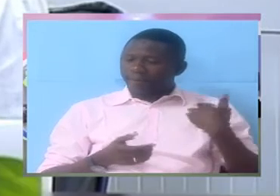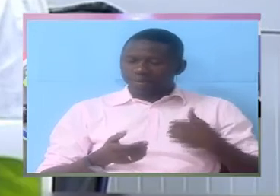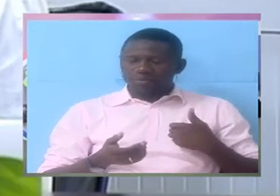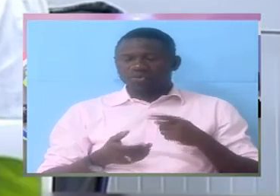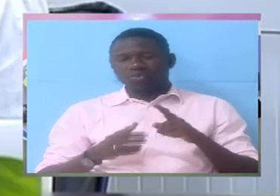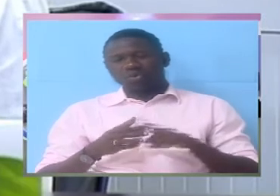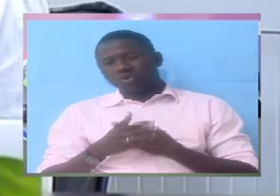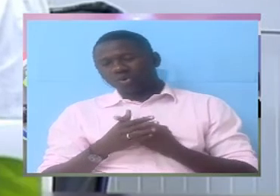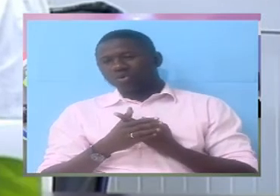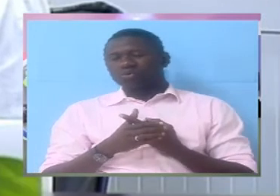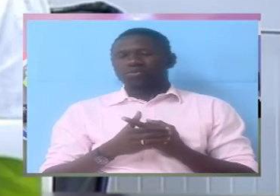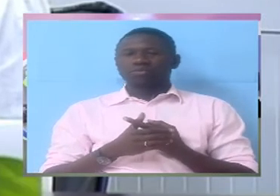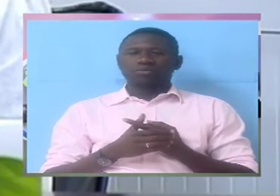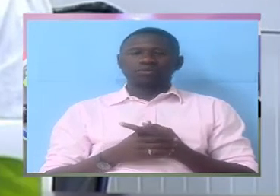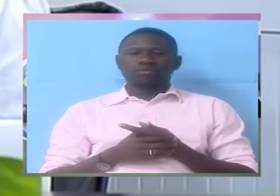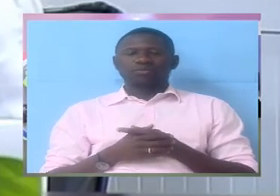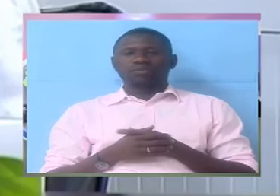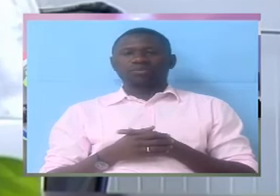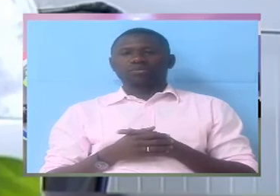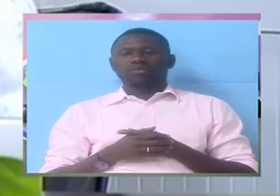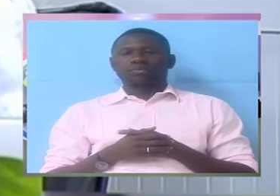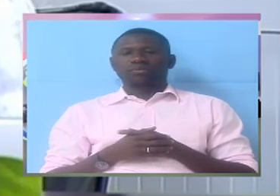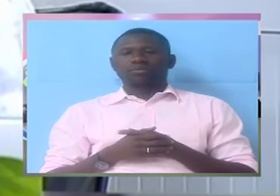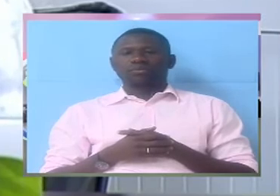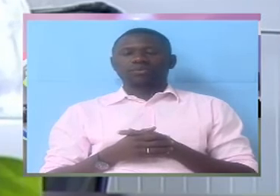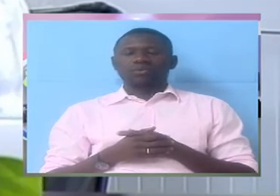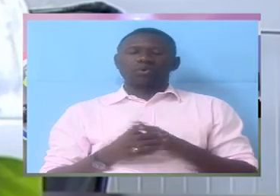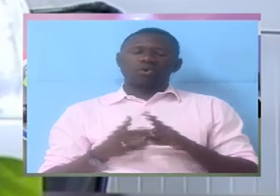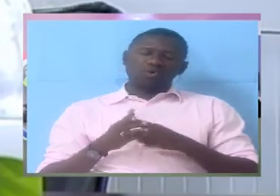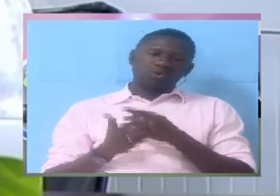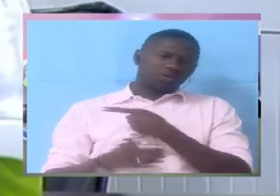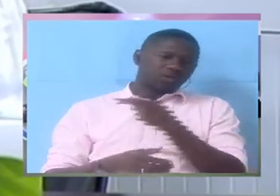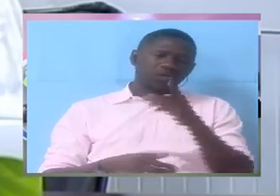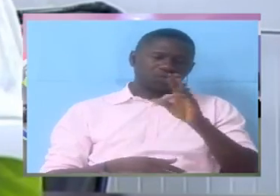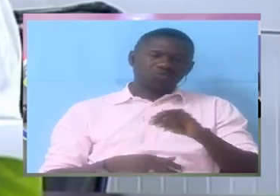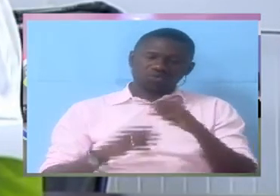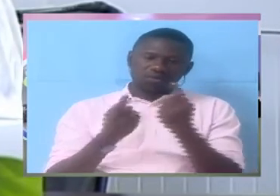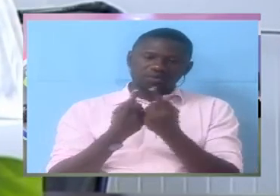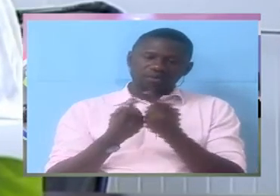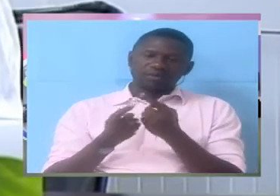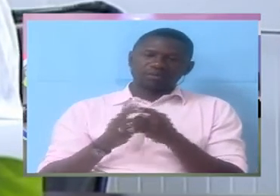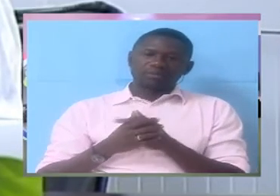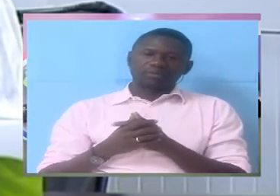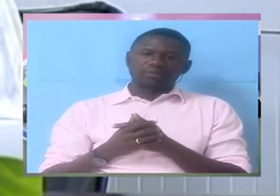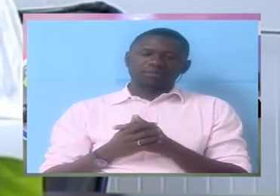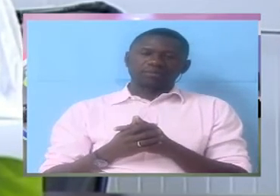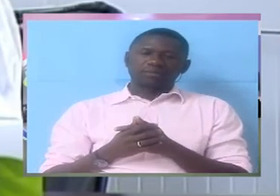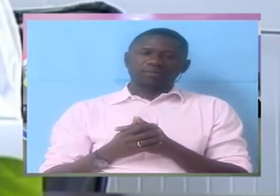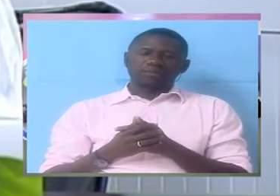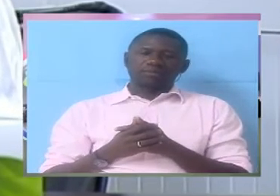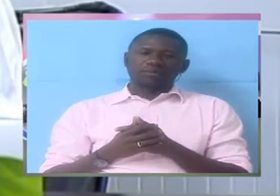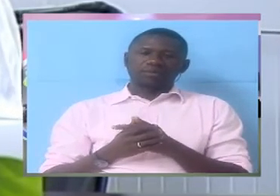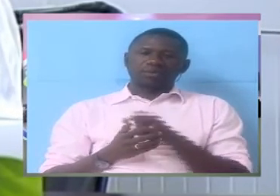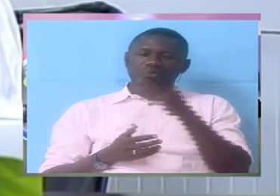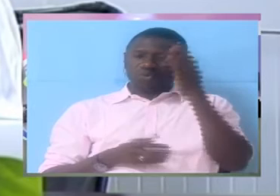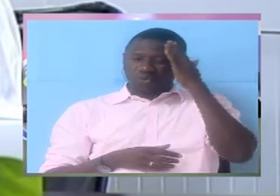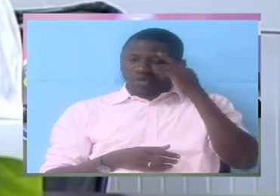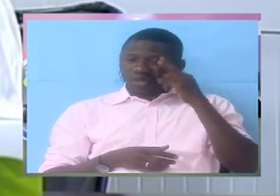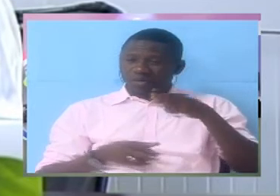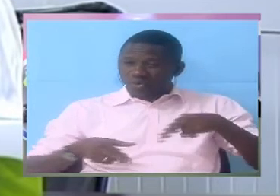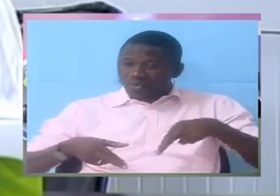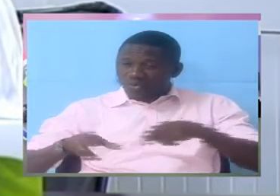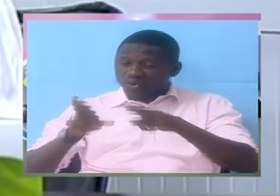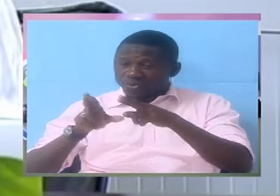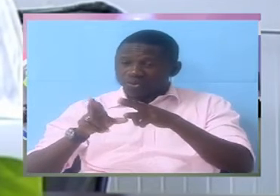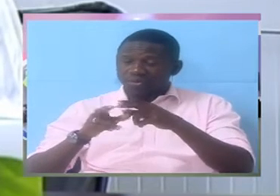They're stealing people's properties. For the kudol. Or what were they doing? You are still found alone. Do you know the name of